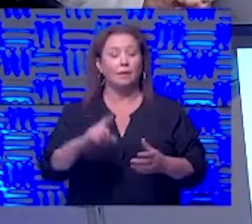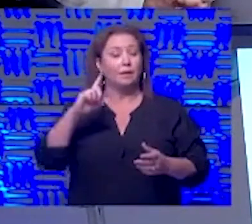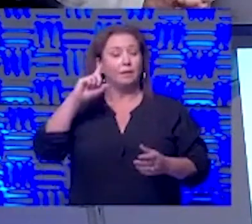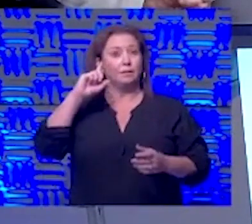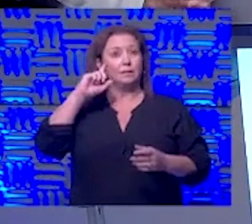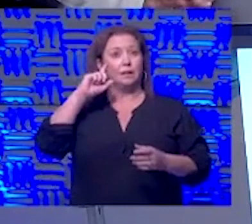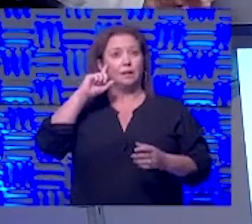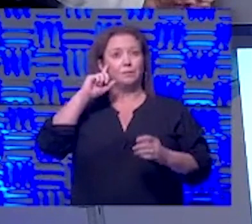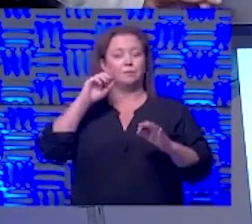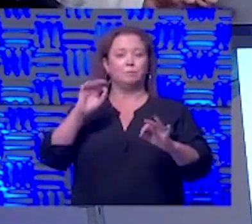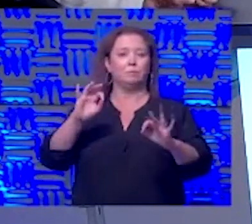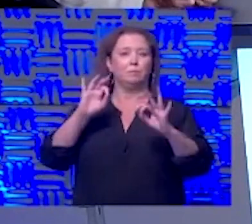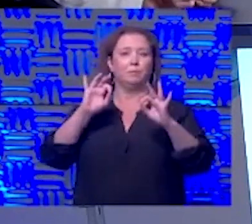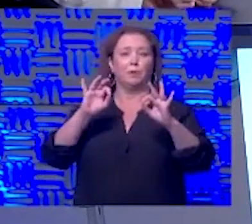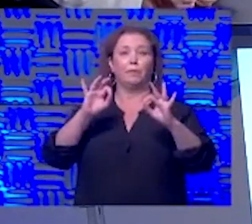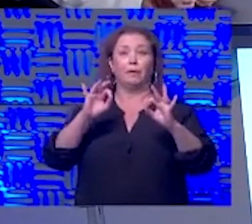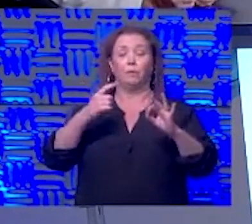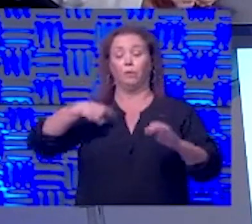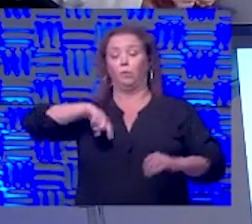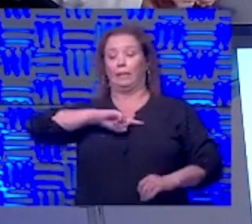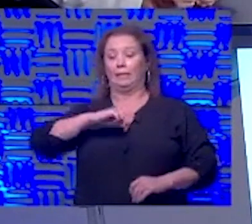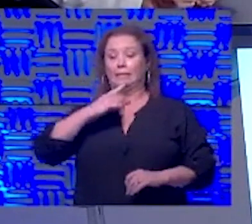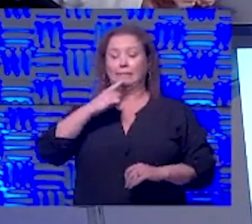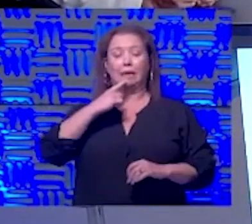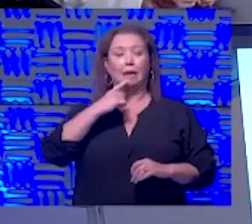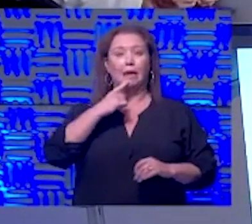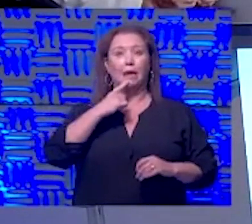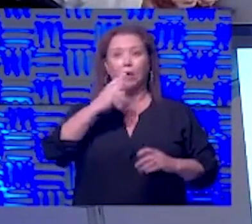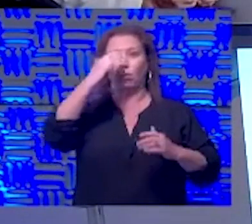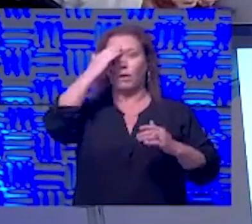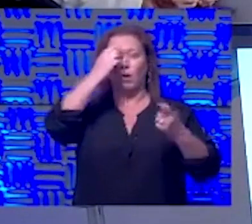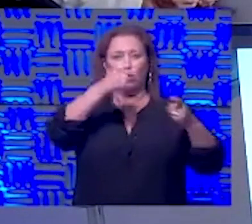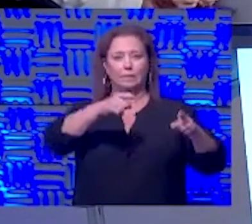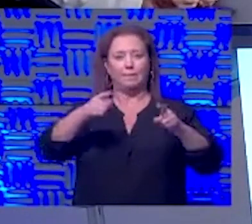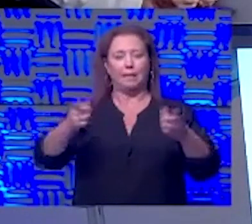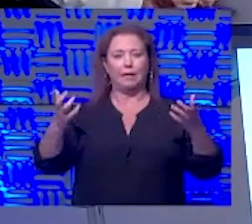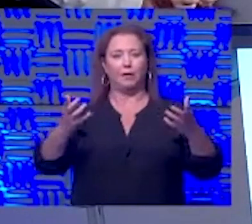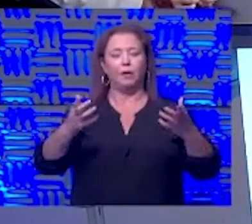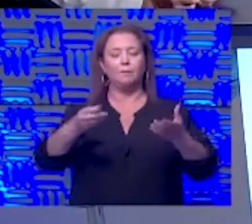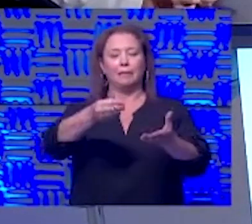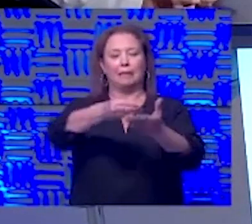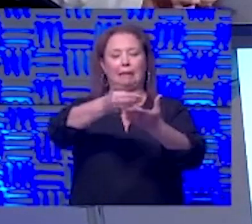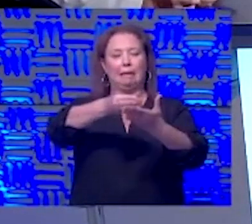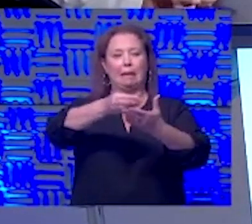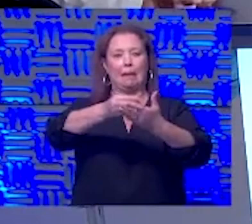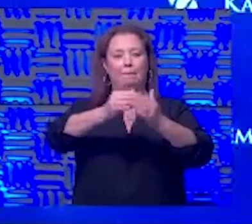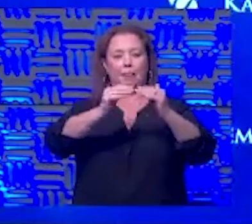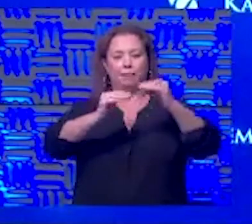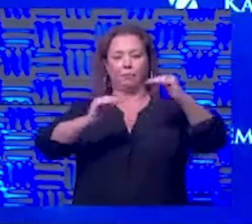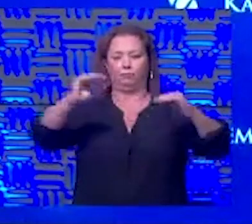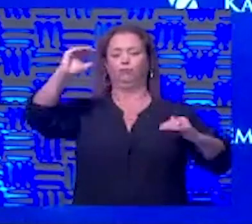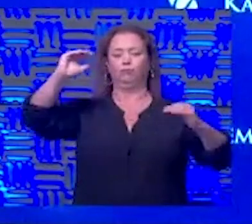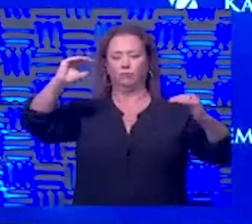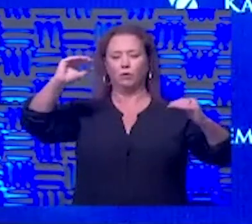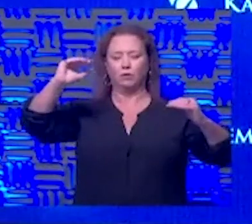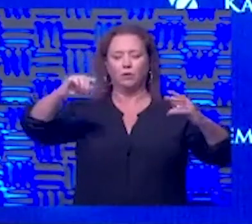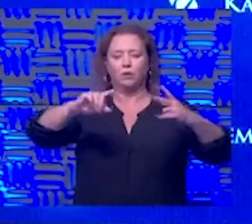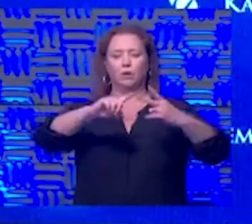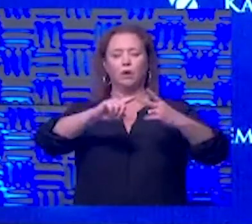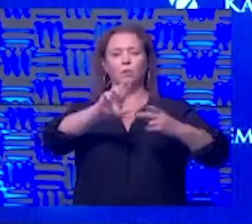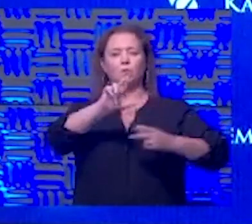so perfect coming out of our mouths as we know what's going on, but the income disparity or racial disparities